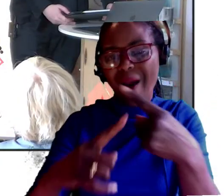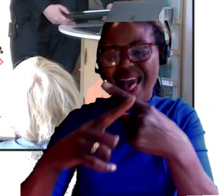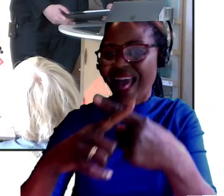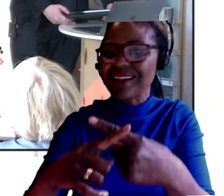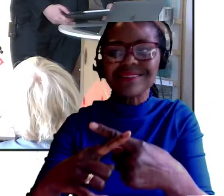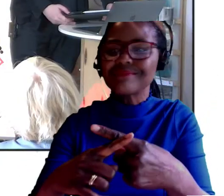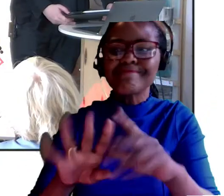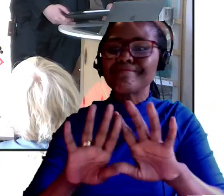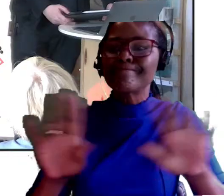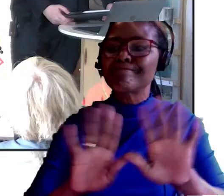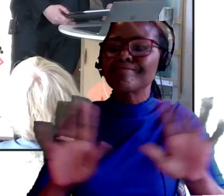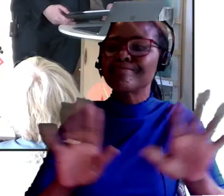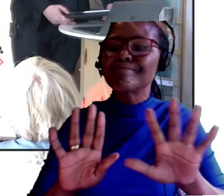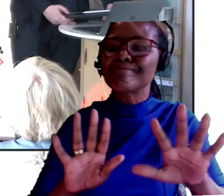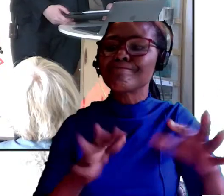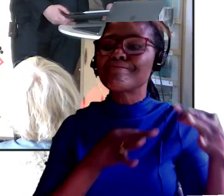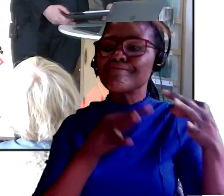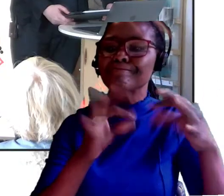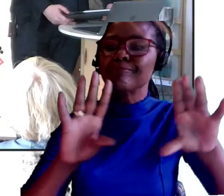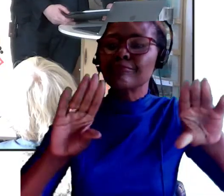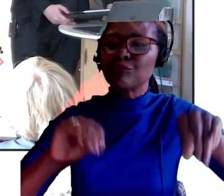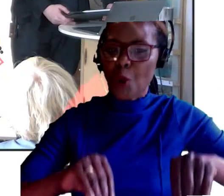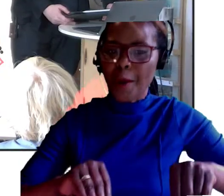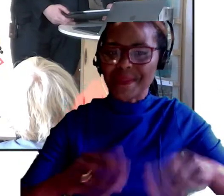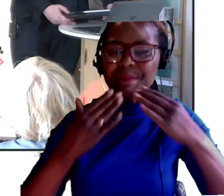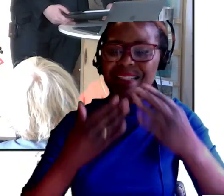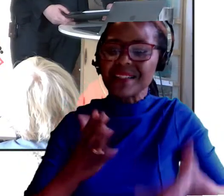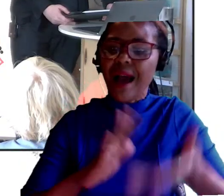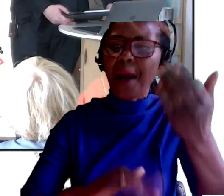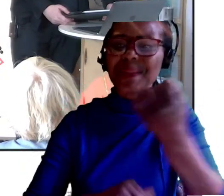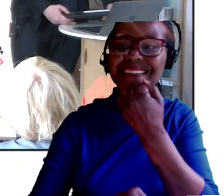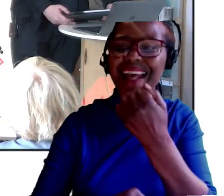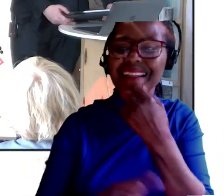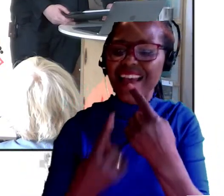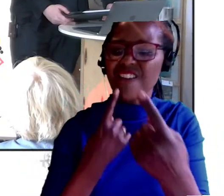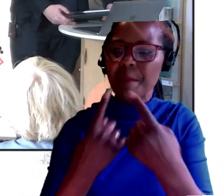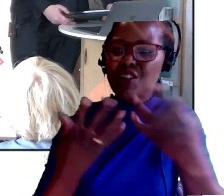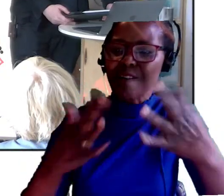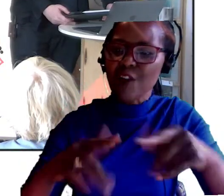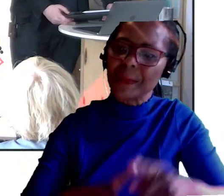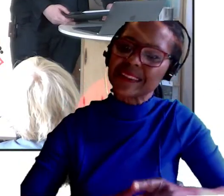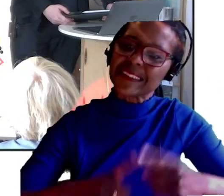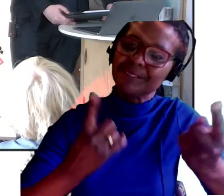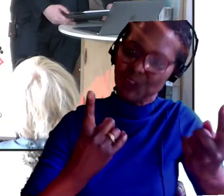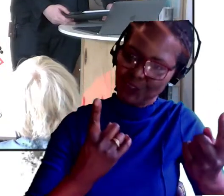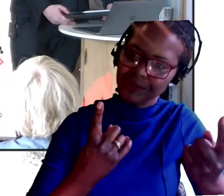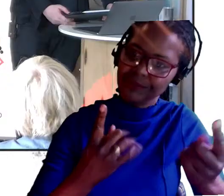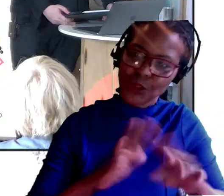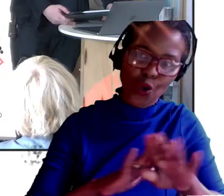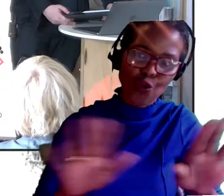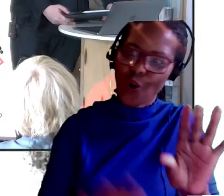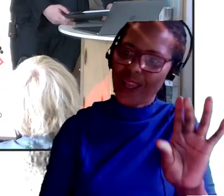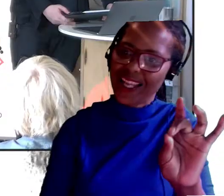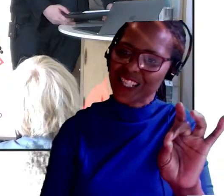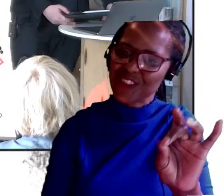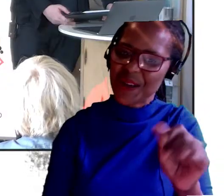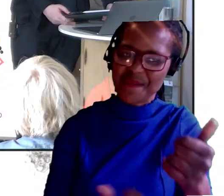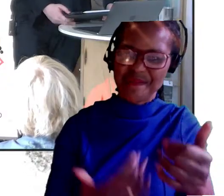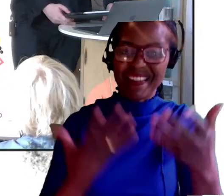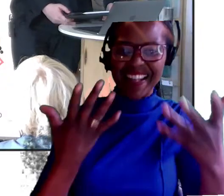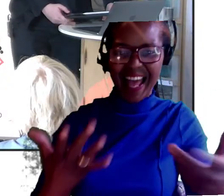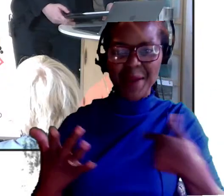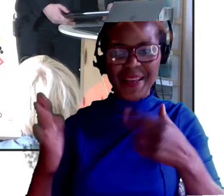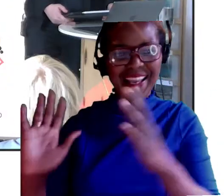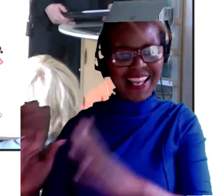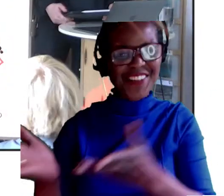quite a while now, so please update your feeds, get your information from somewhere else. Our speaker for today. Sorry, I'm standing